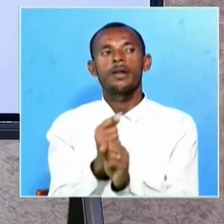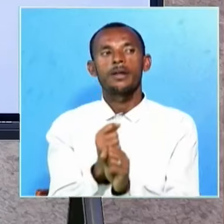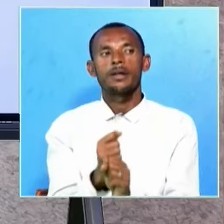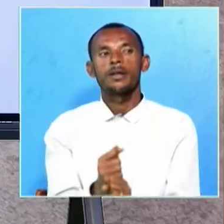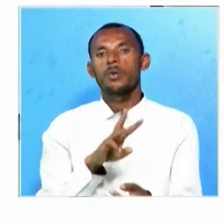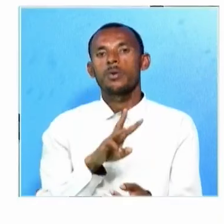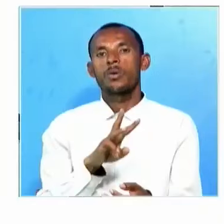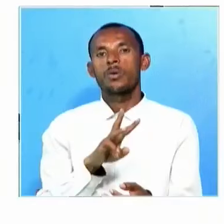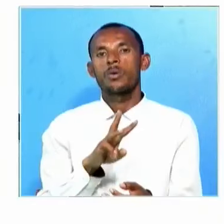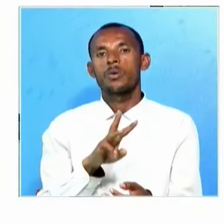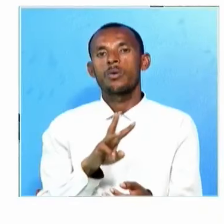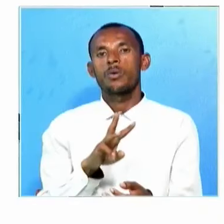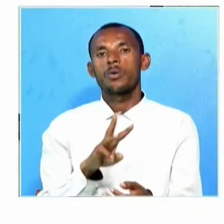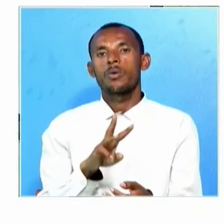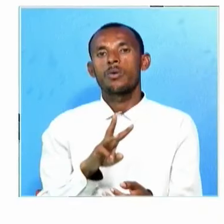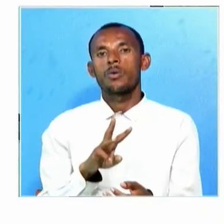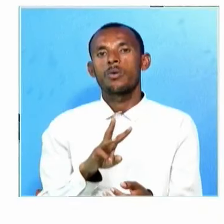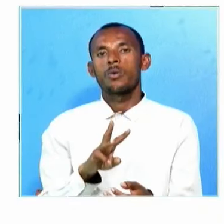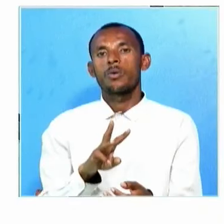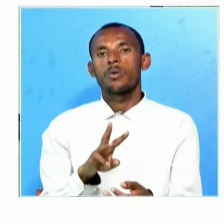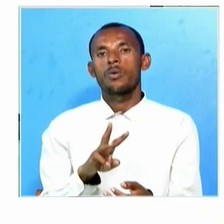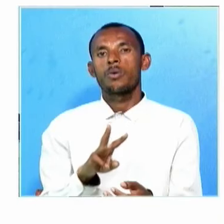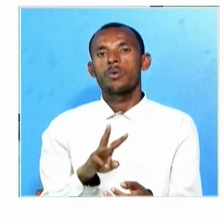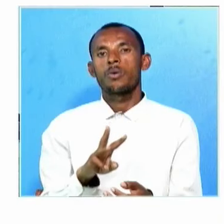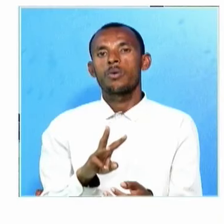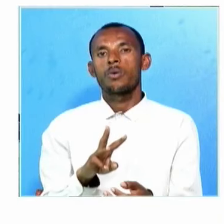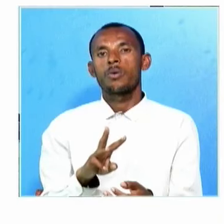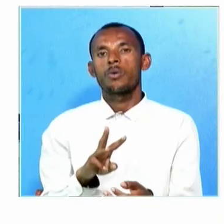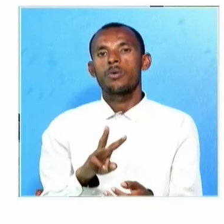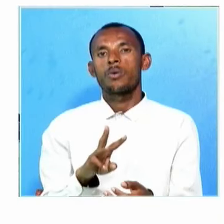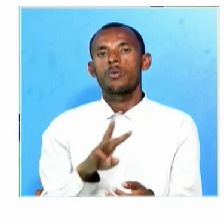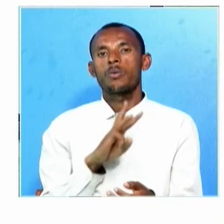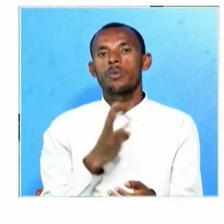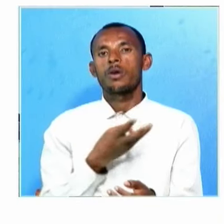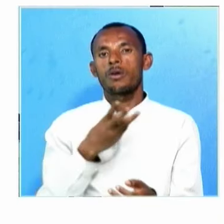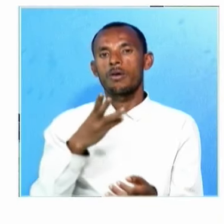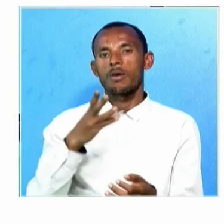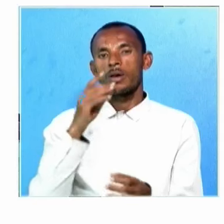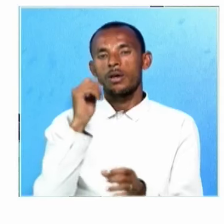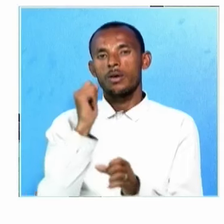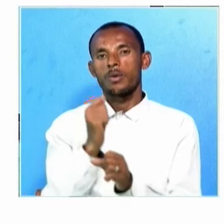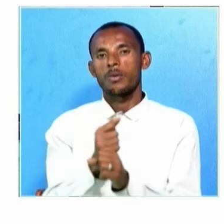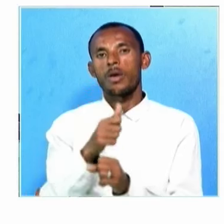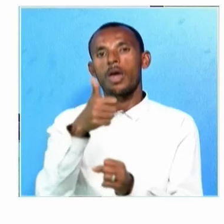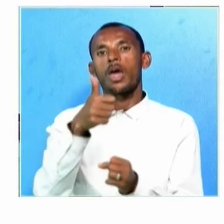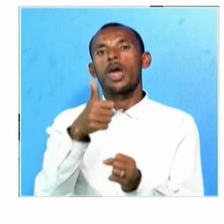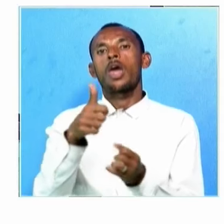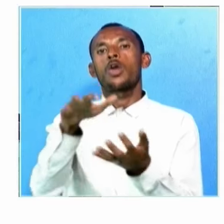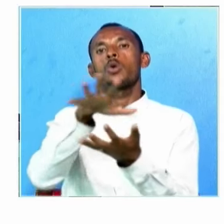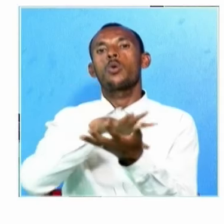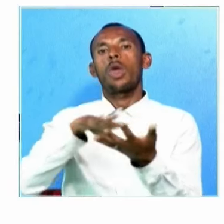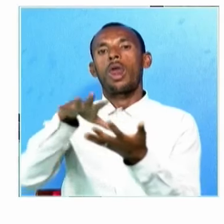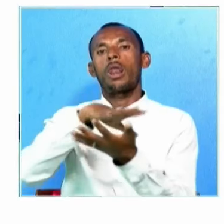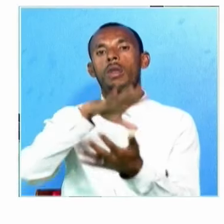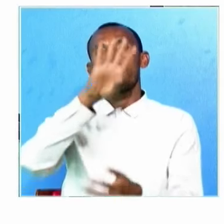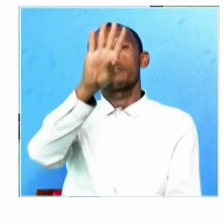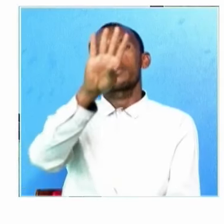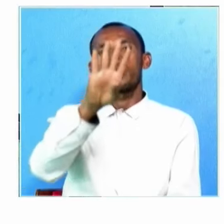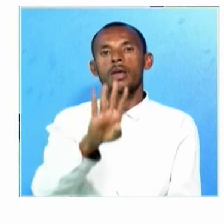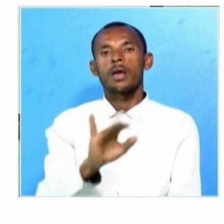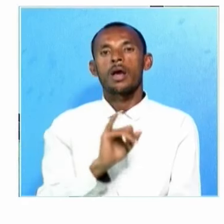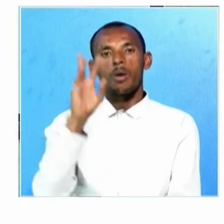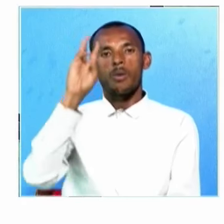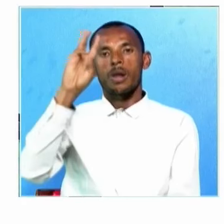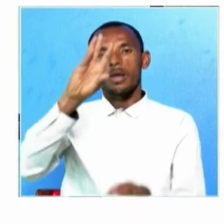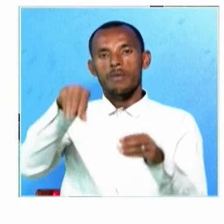again, try this one. We have found earlier union B, A union B. I'll give you